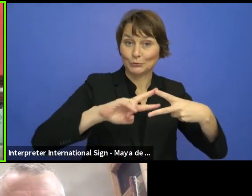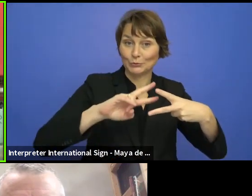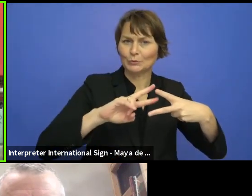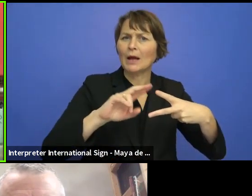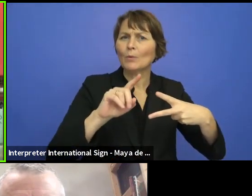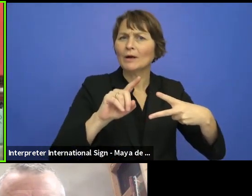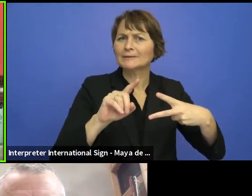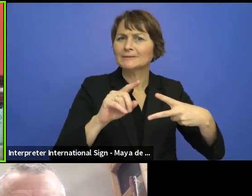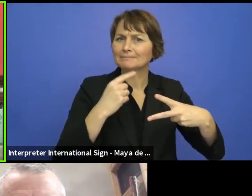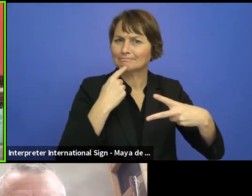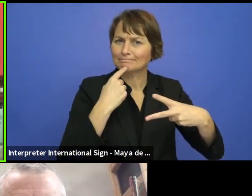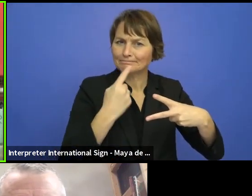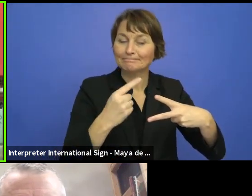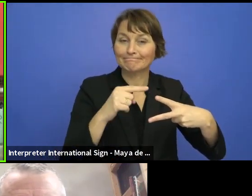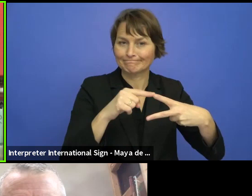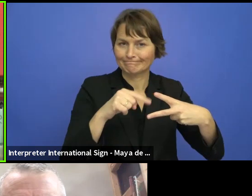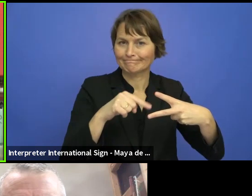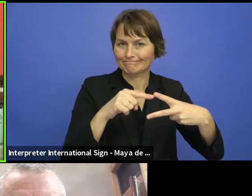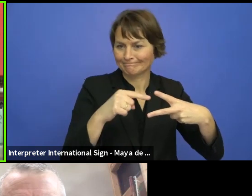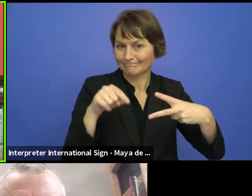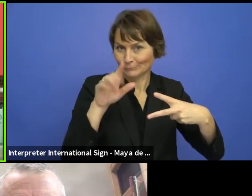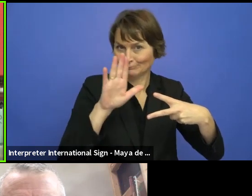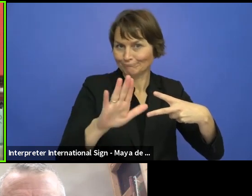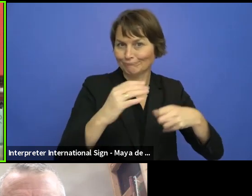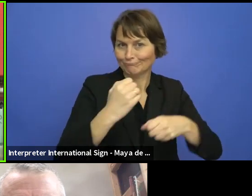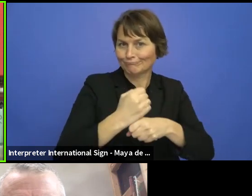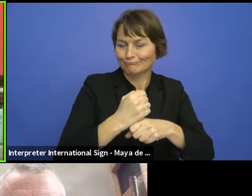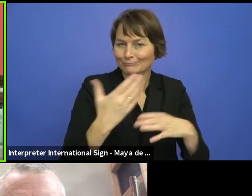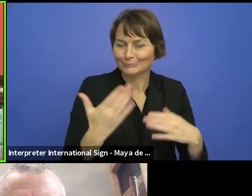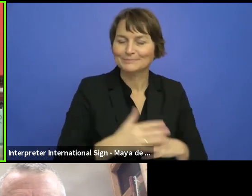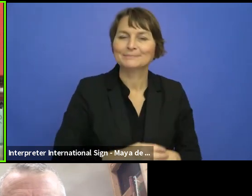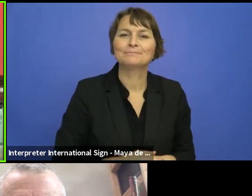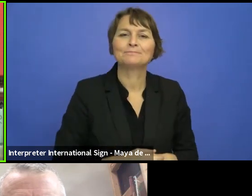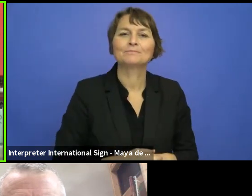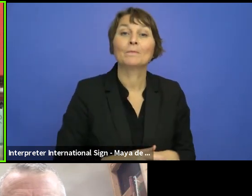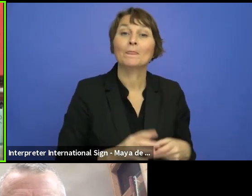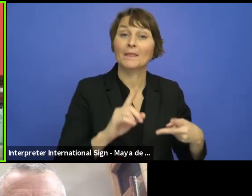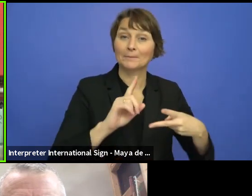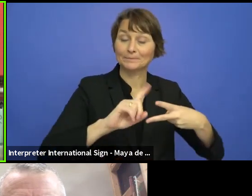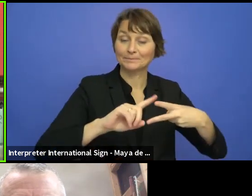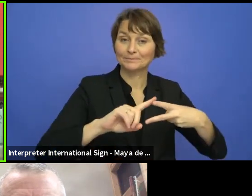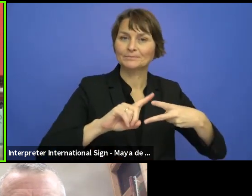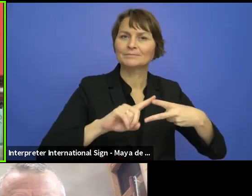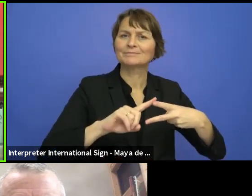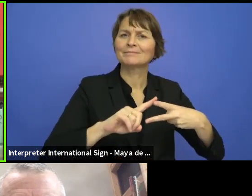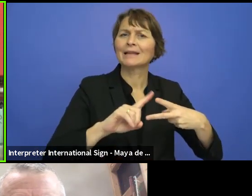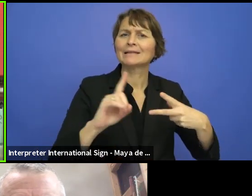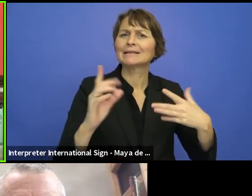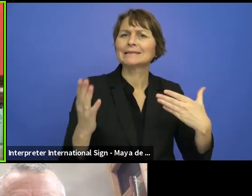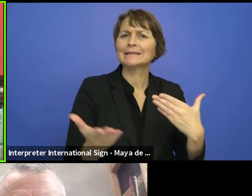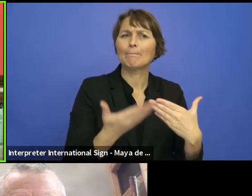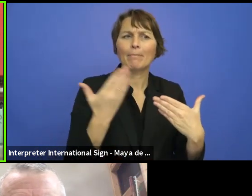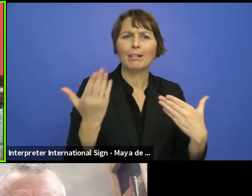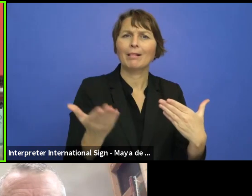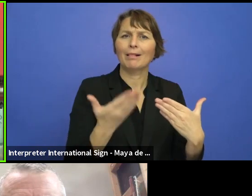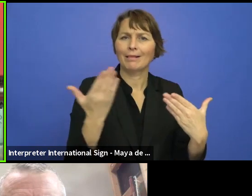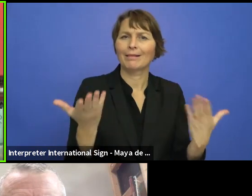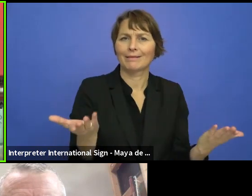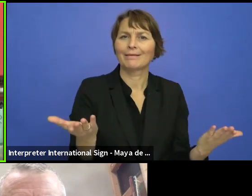out in connection to this work. On one hand, the simplicity and